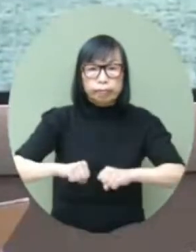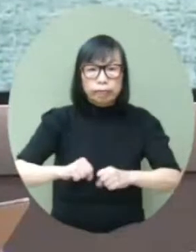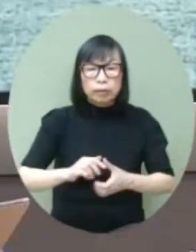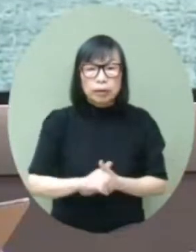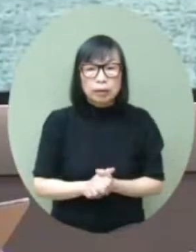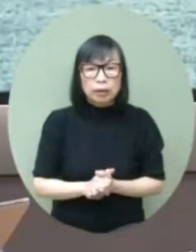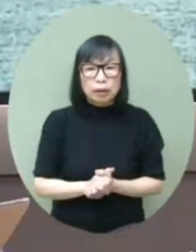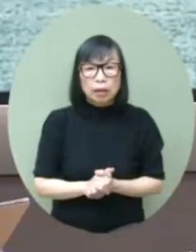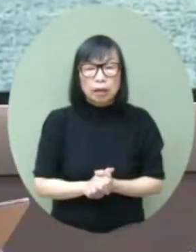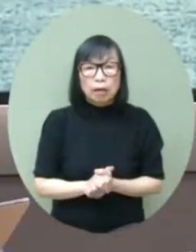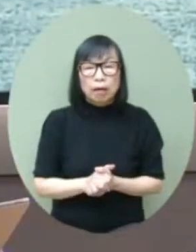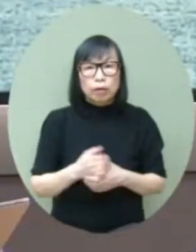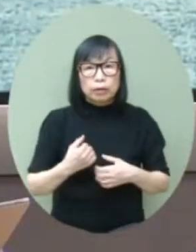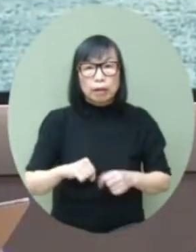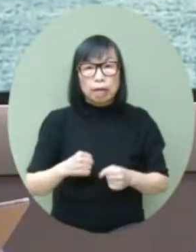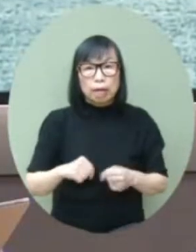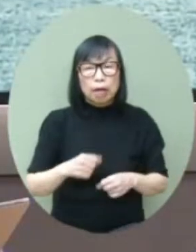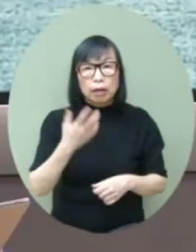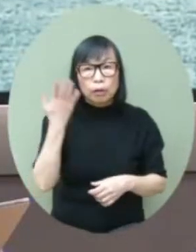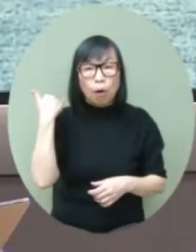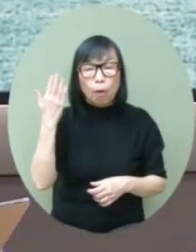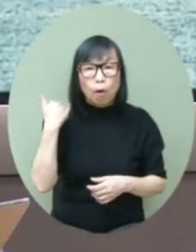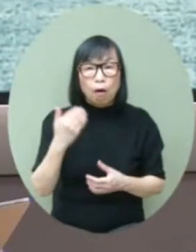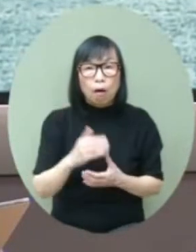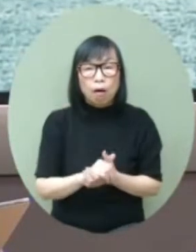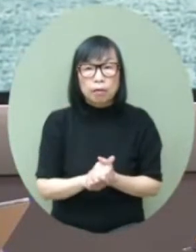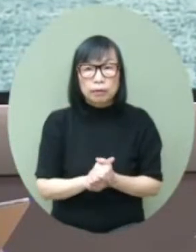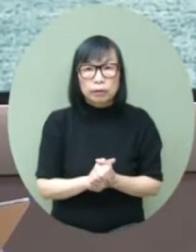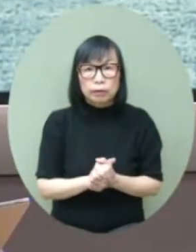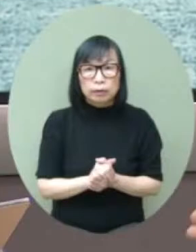very, serious.